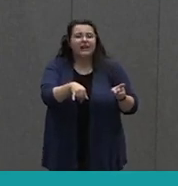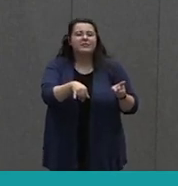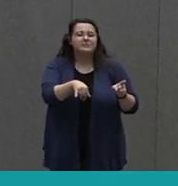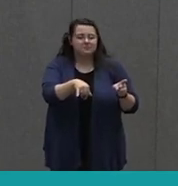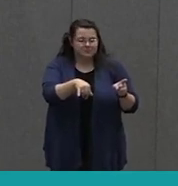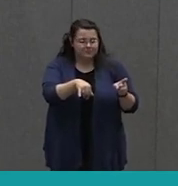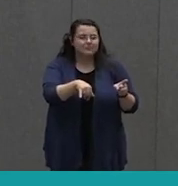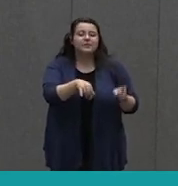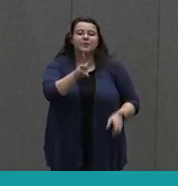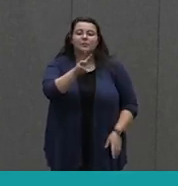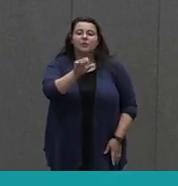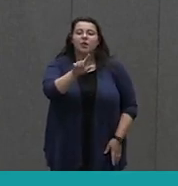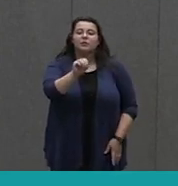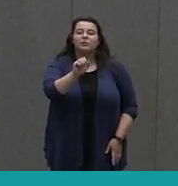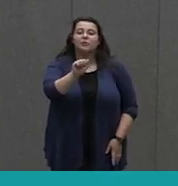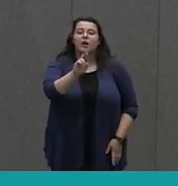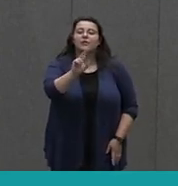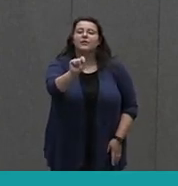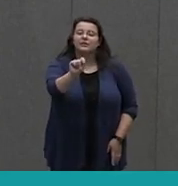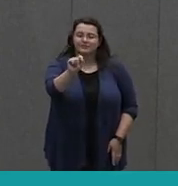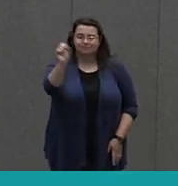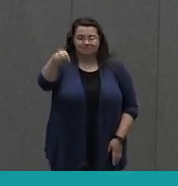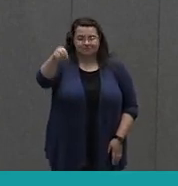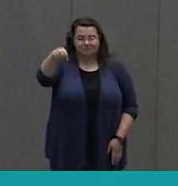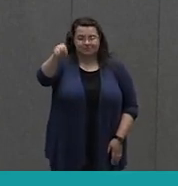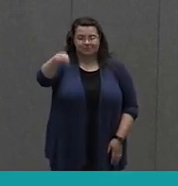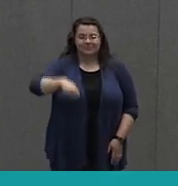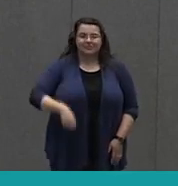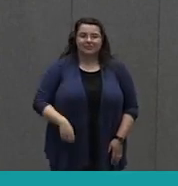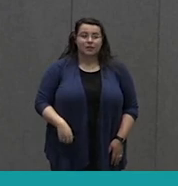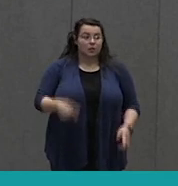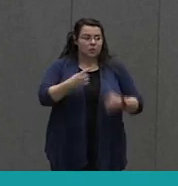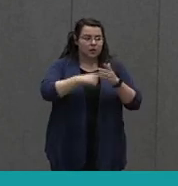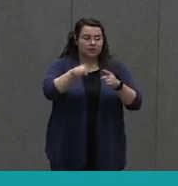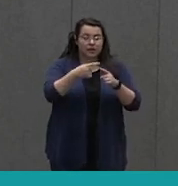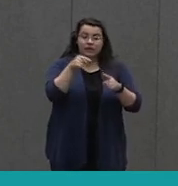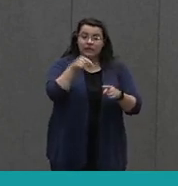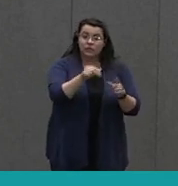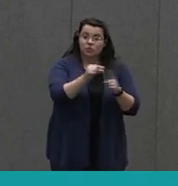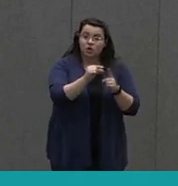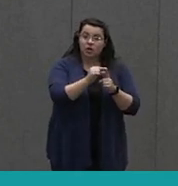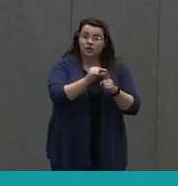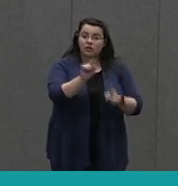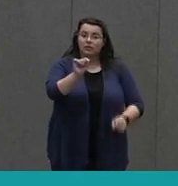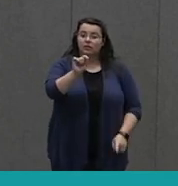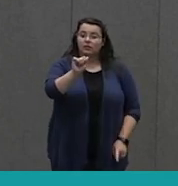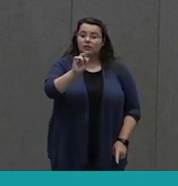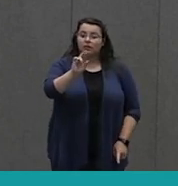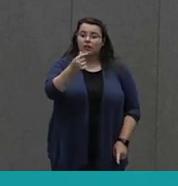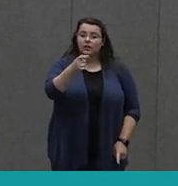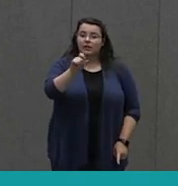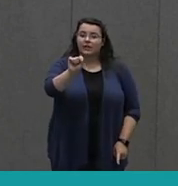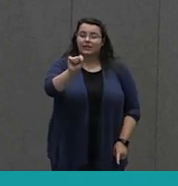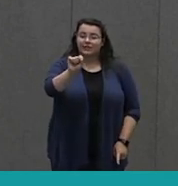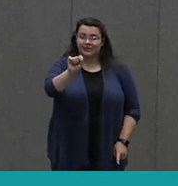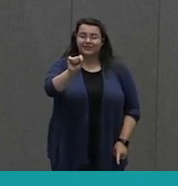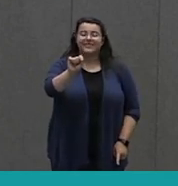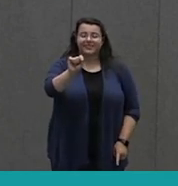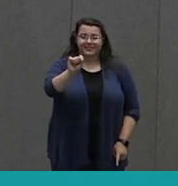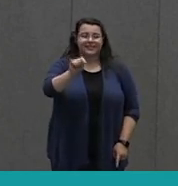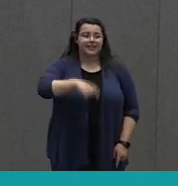wanted to show you some of those. This is a special kind of reading that's like reading the stuff